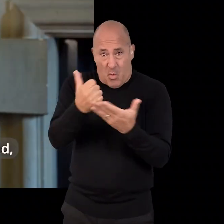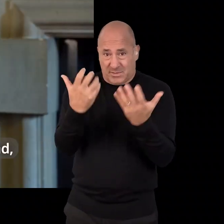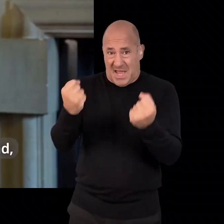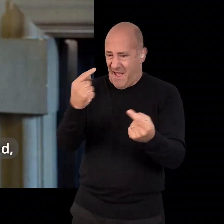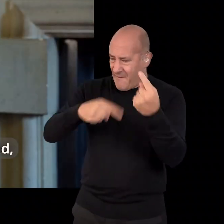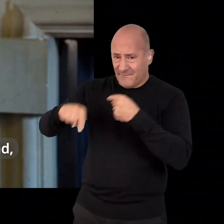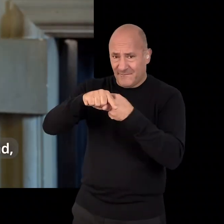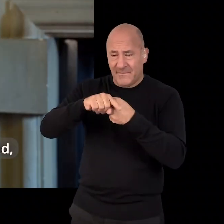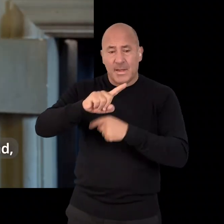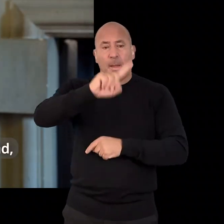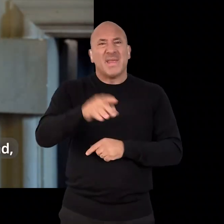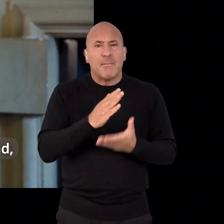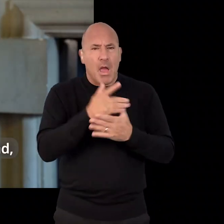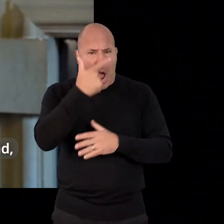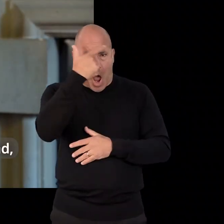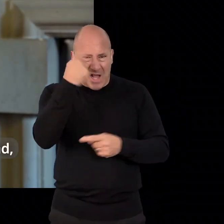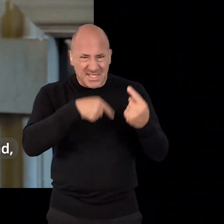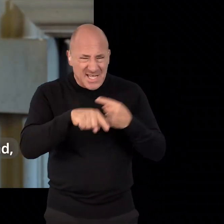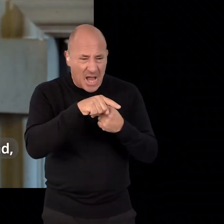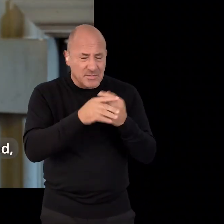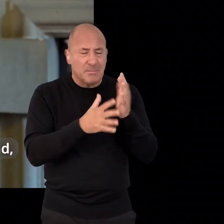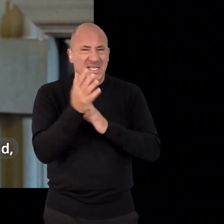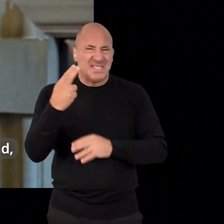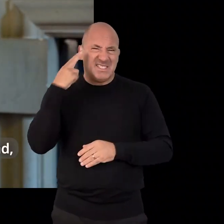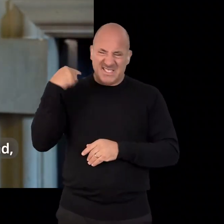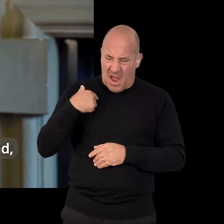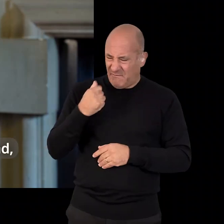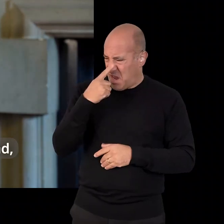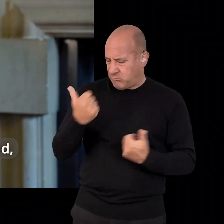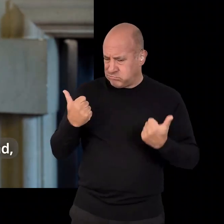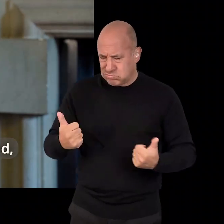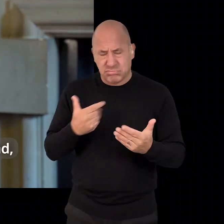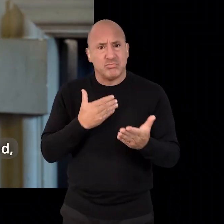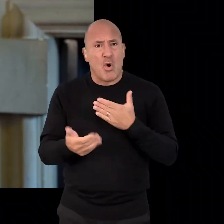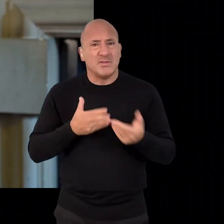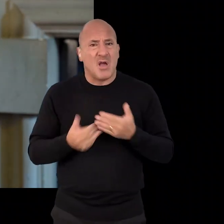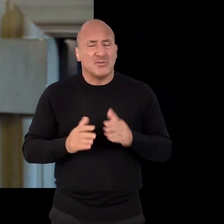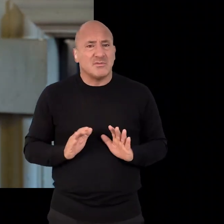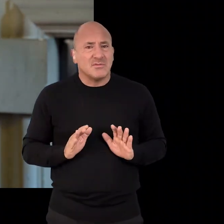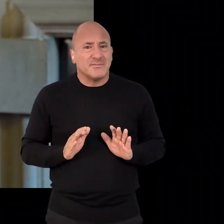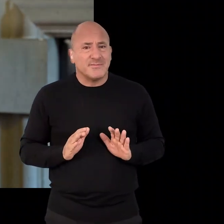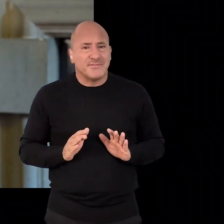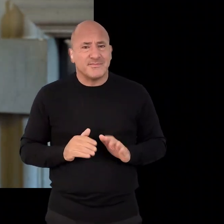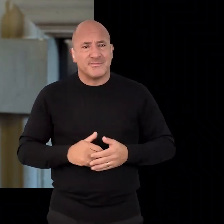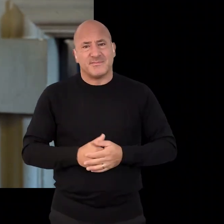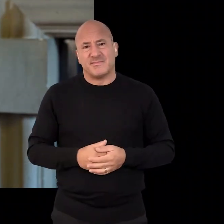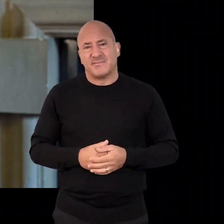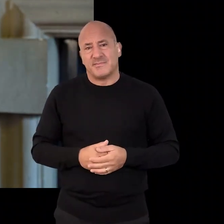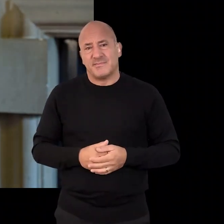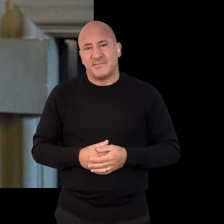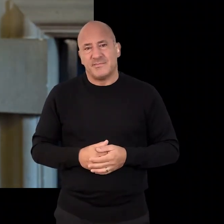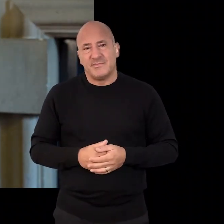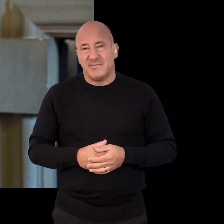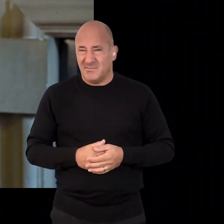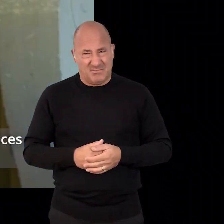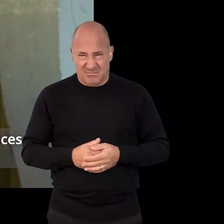the right support is in place and people understand, then you can work through